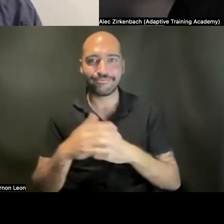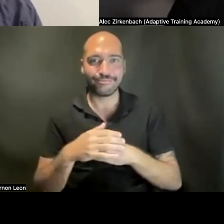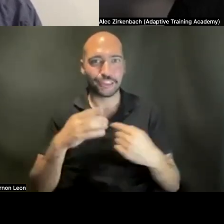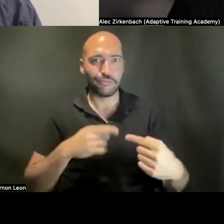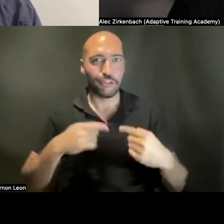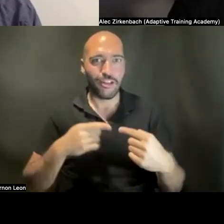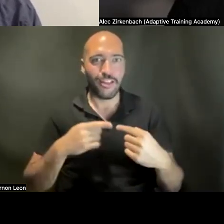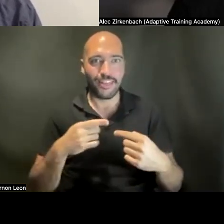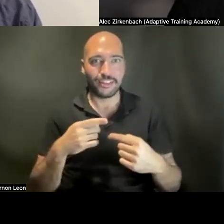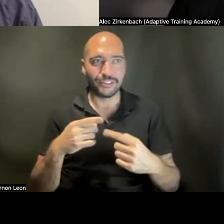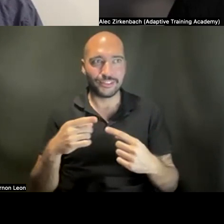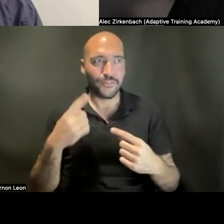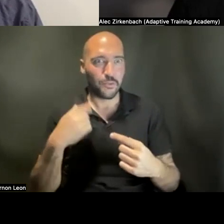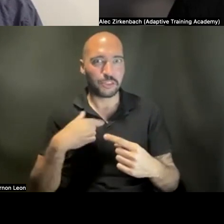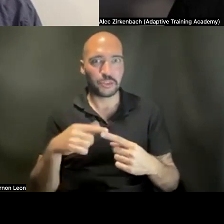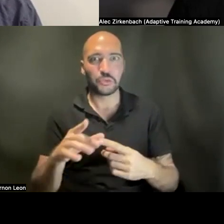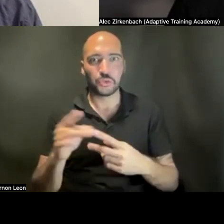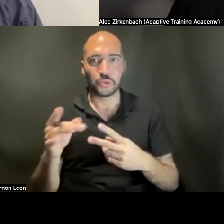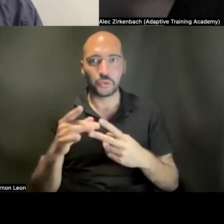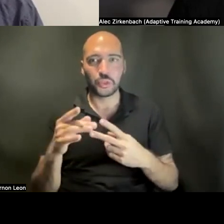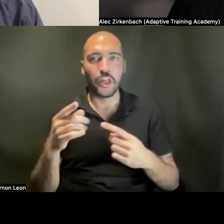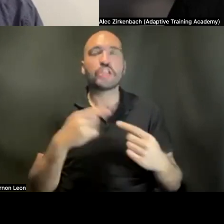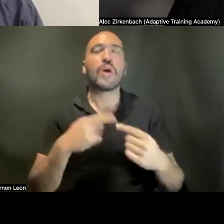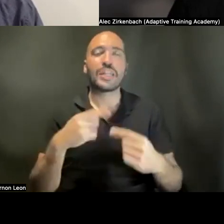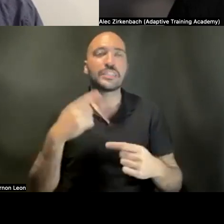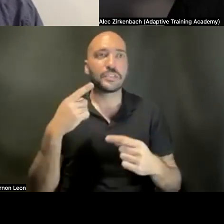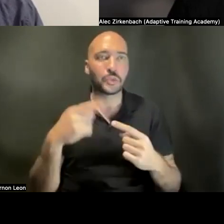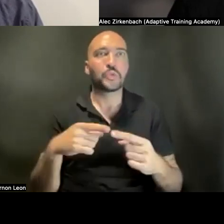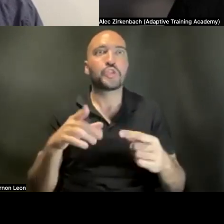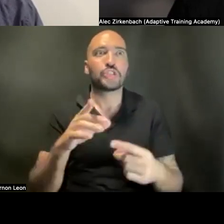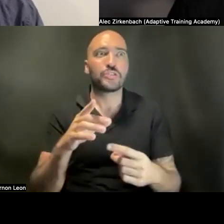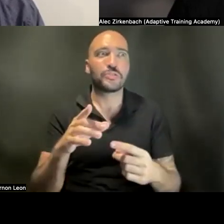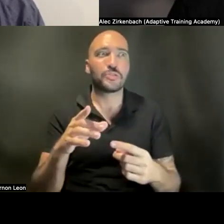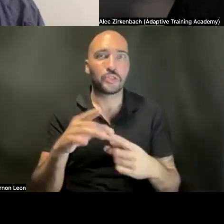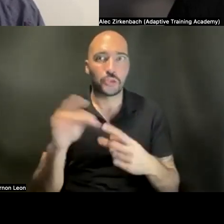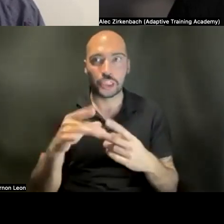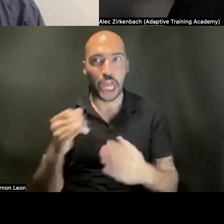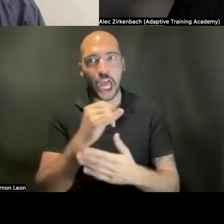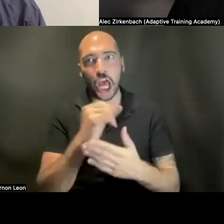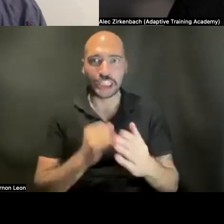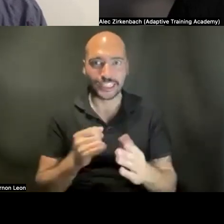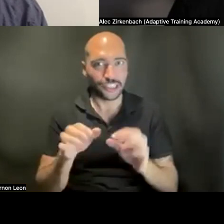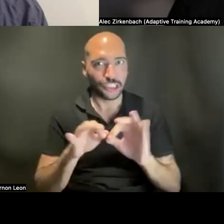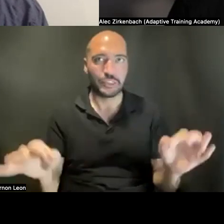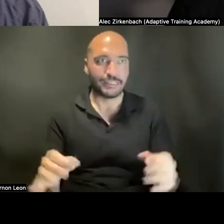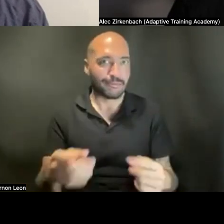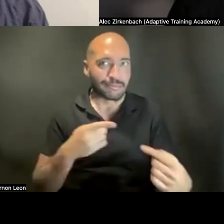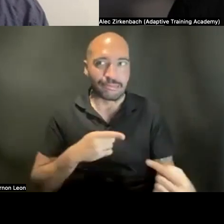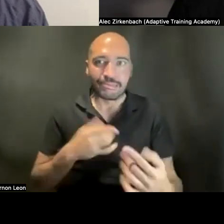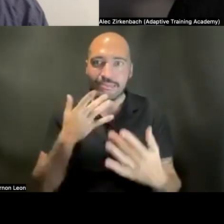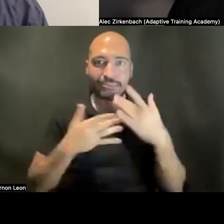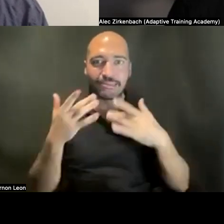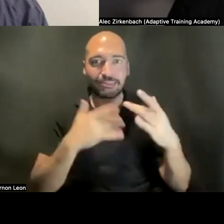struggles there were in choosing an arts degree. And I was living at home and